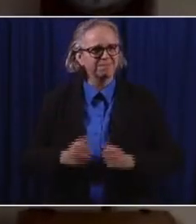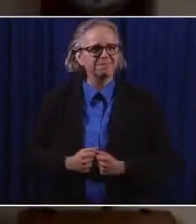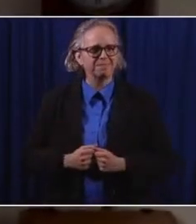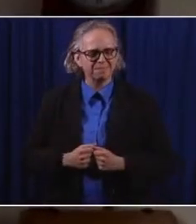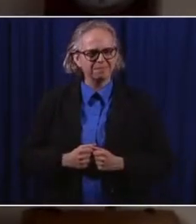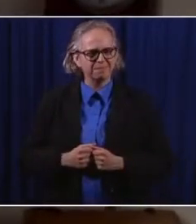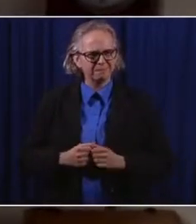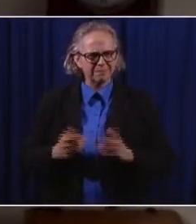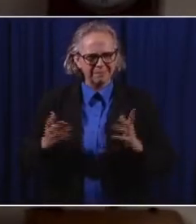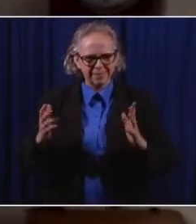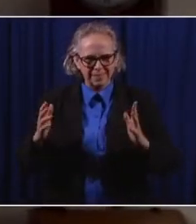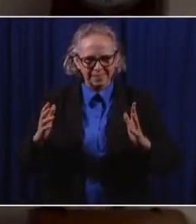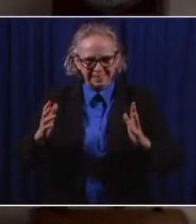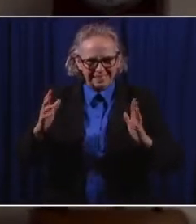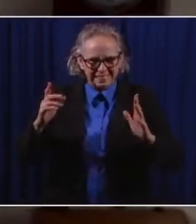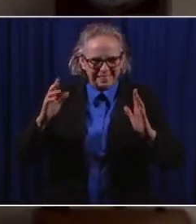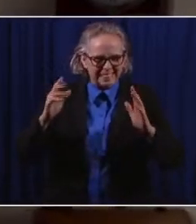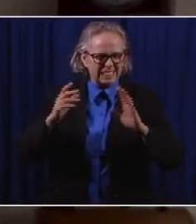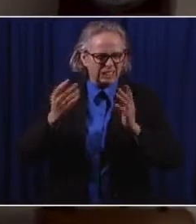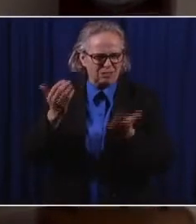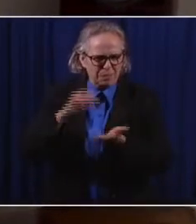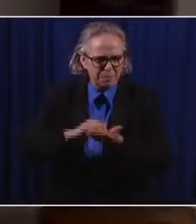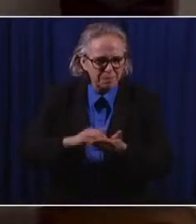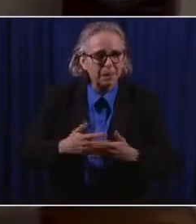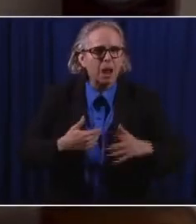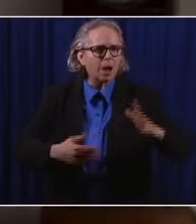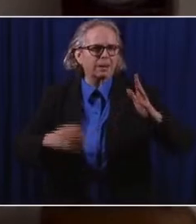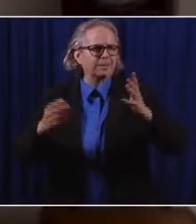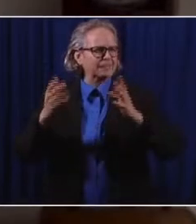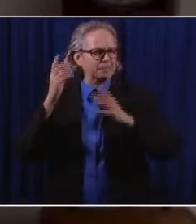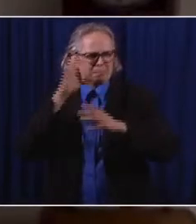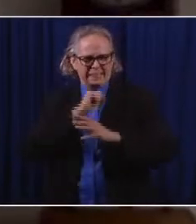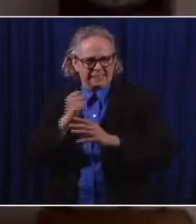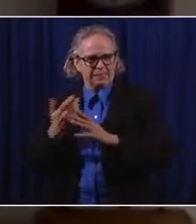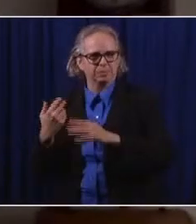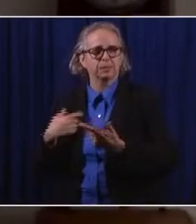I hope it's better luck than the Indians to Iowa war. Indians lost a tough game